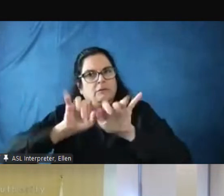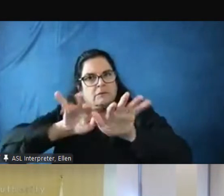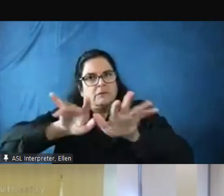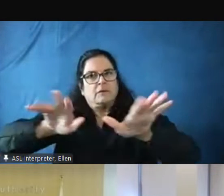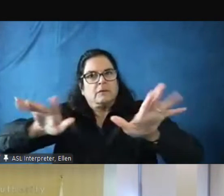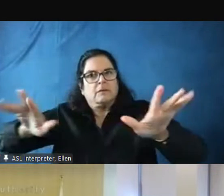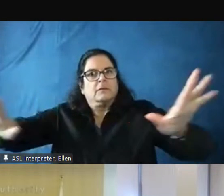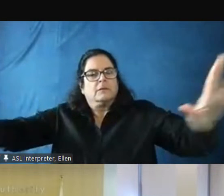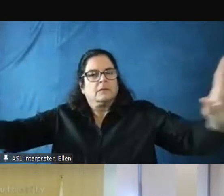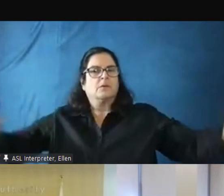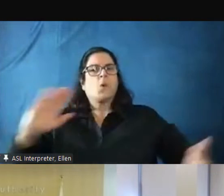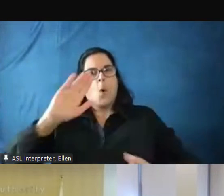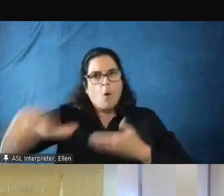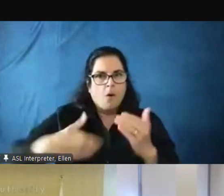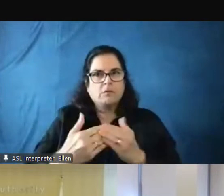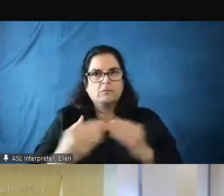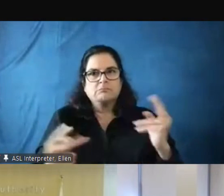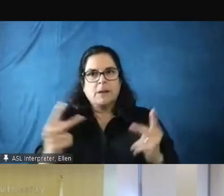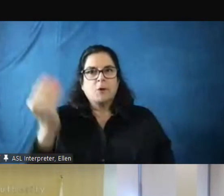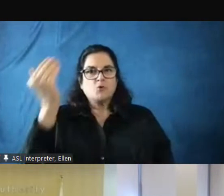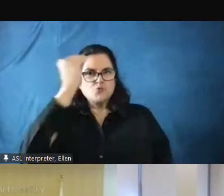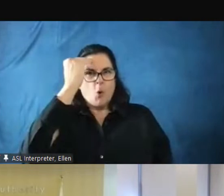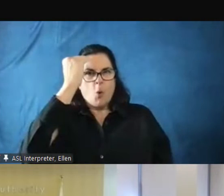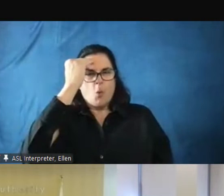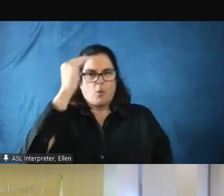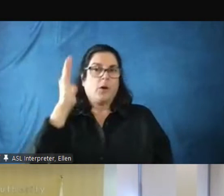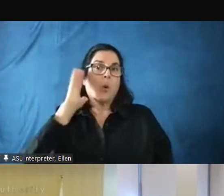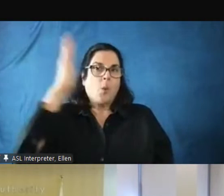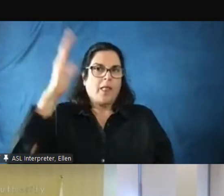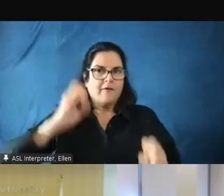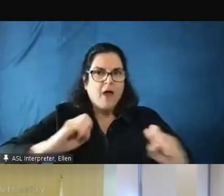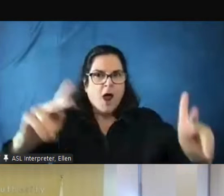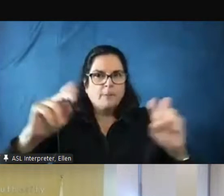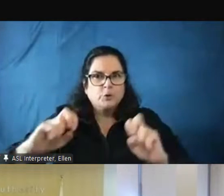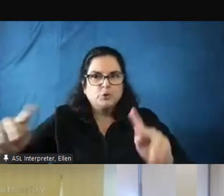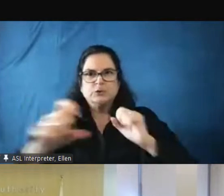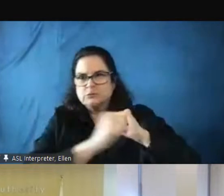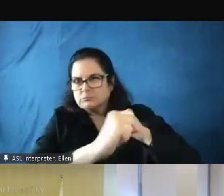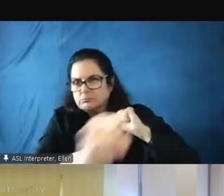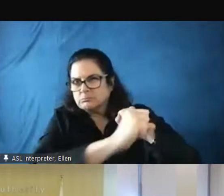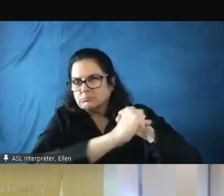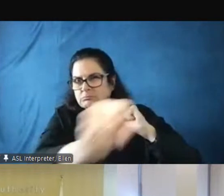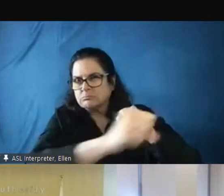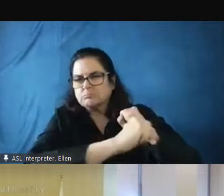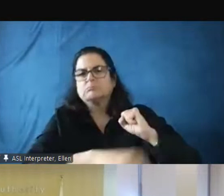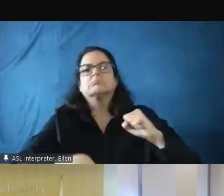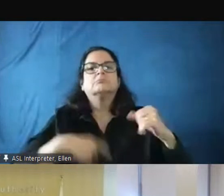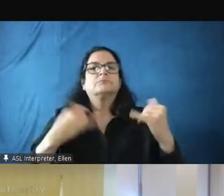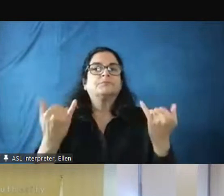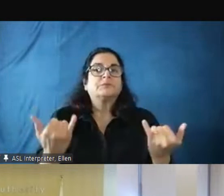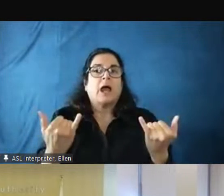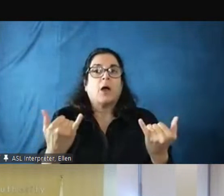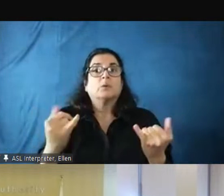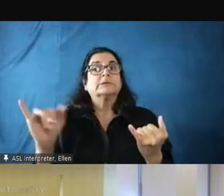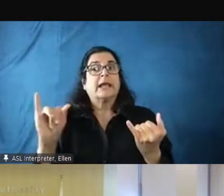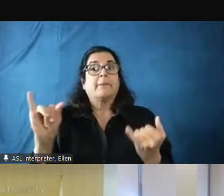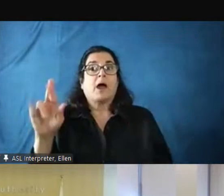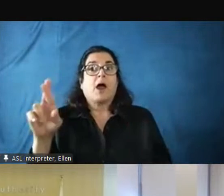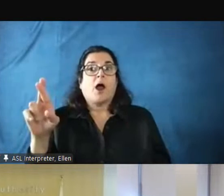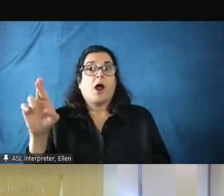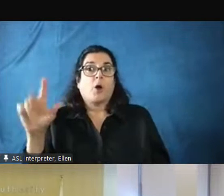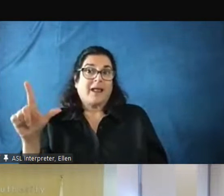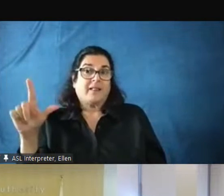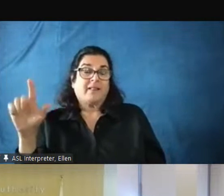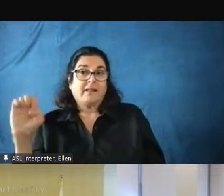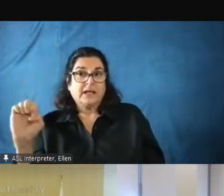people know that this project is happening, that there's opportunities on it. We also did, like we're doing now for RLE, multiple certification